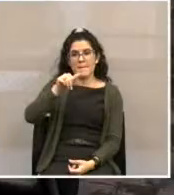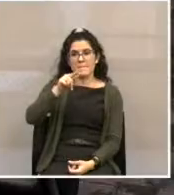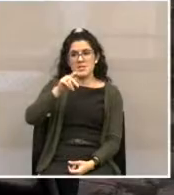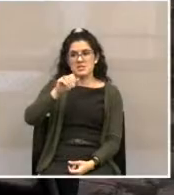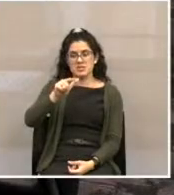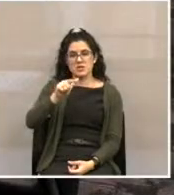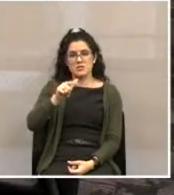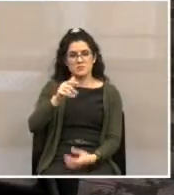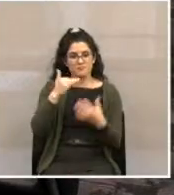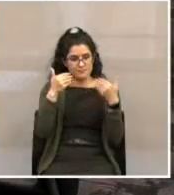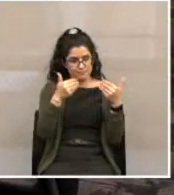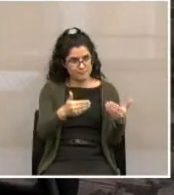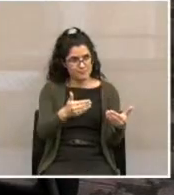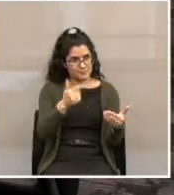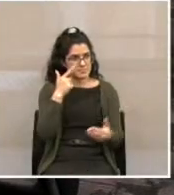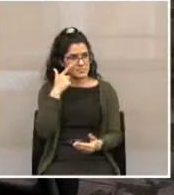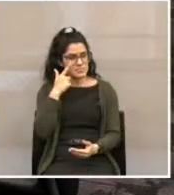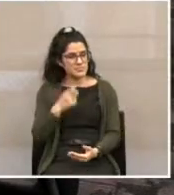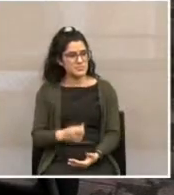witness. You may proceed.